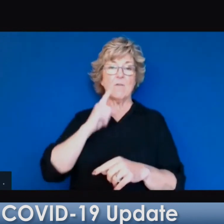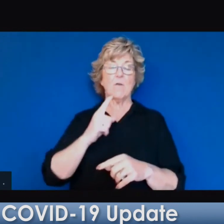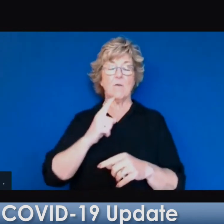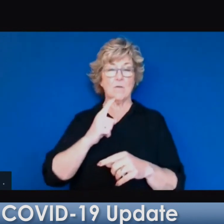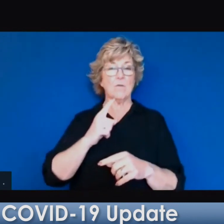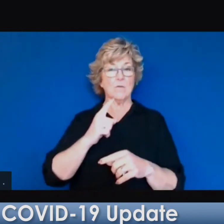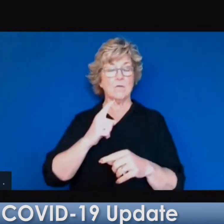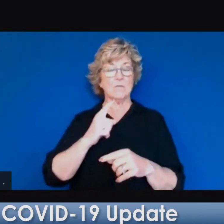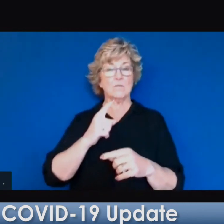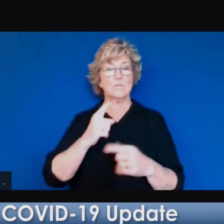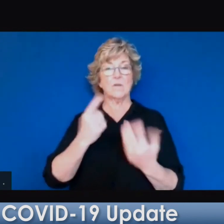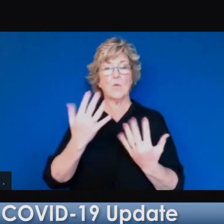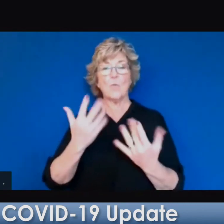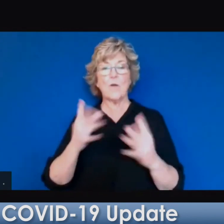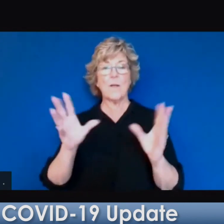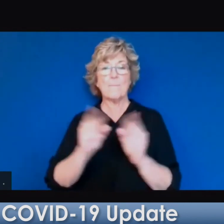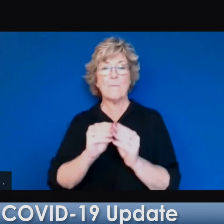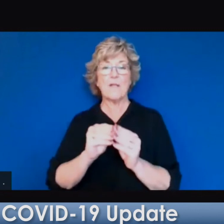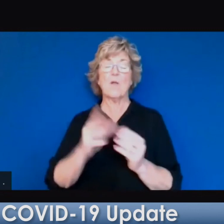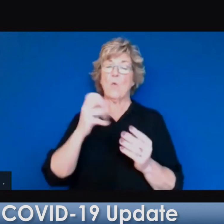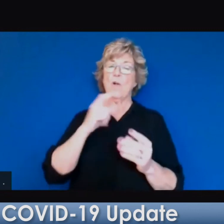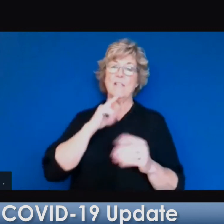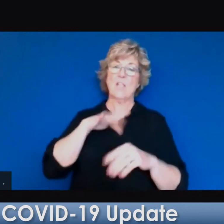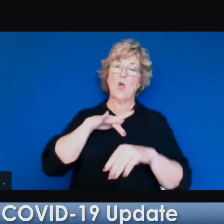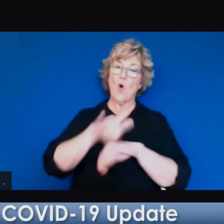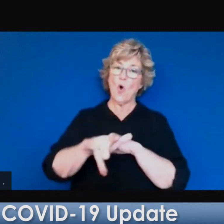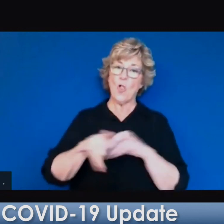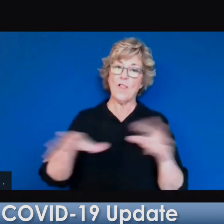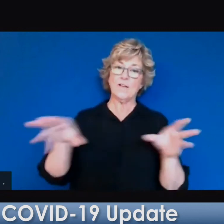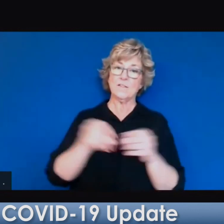early action, long-winded way of saying some early action